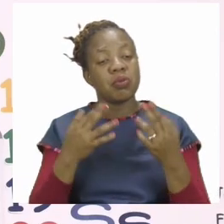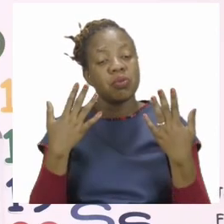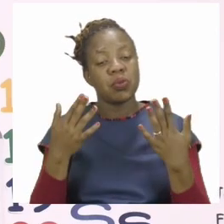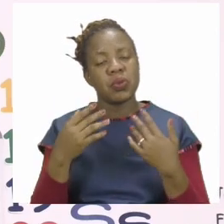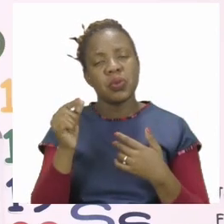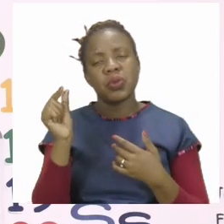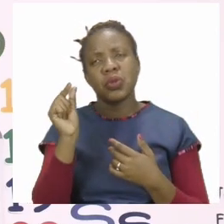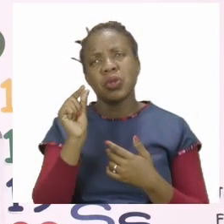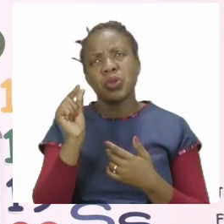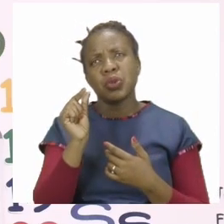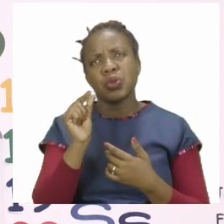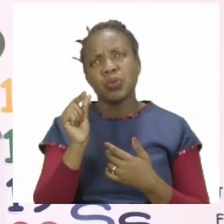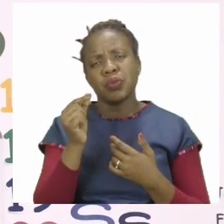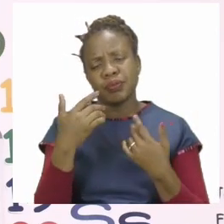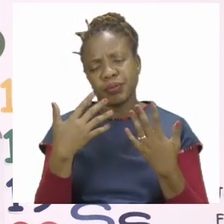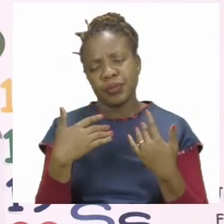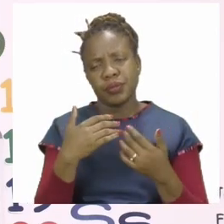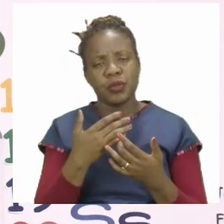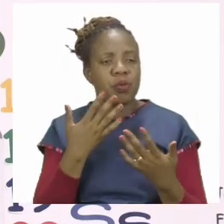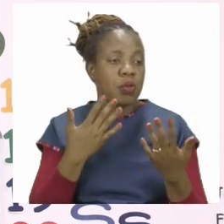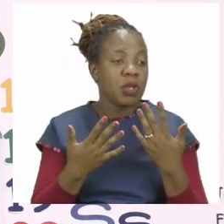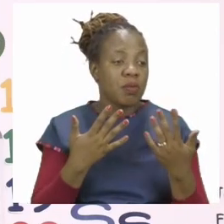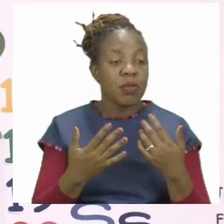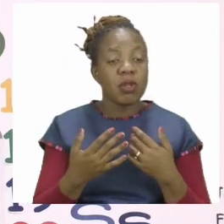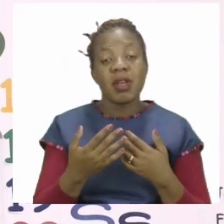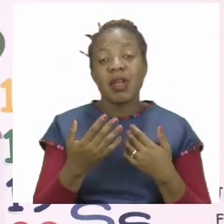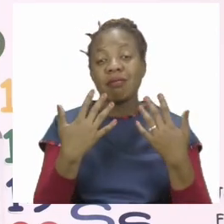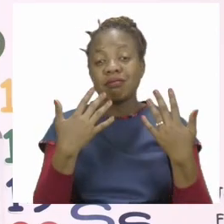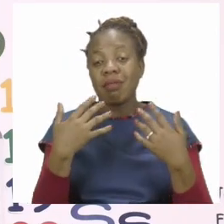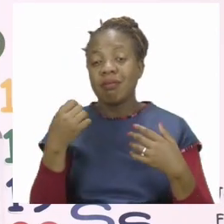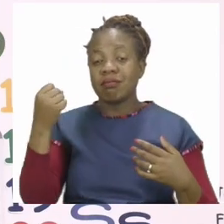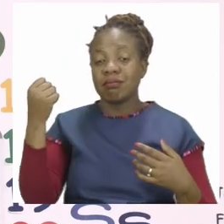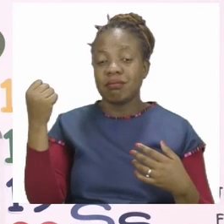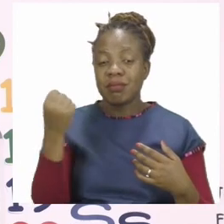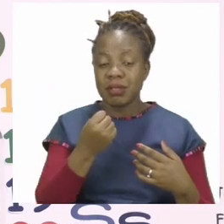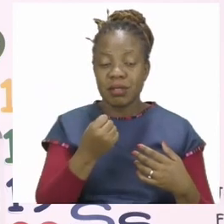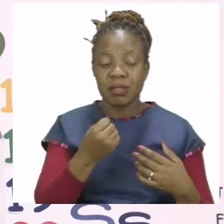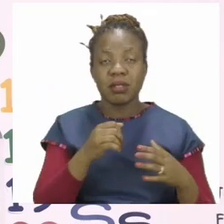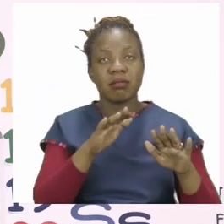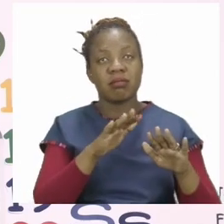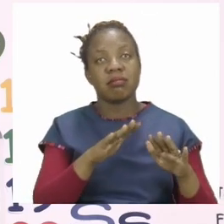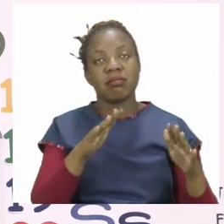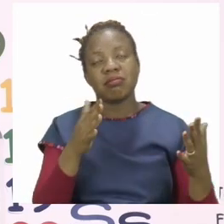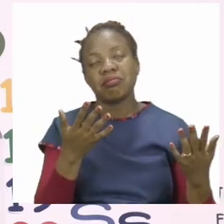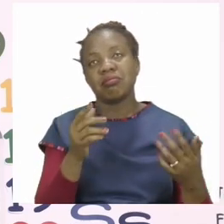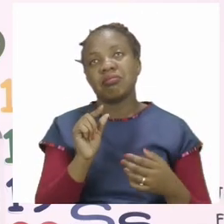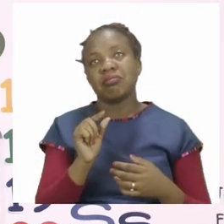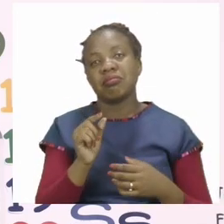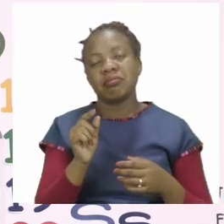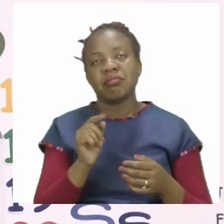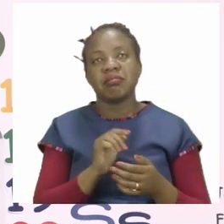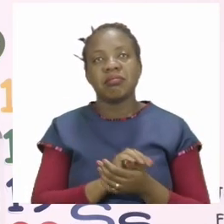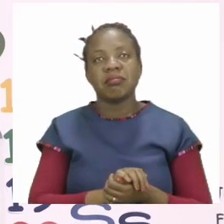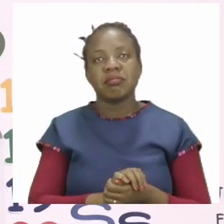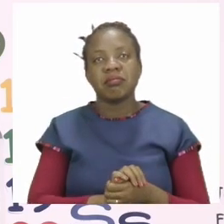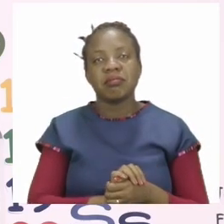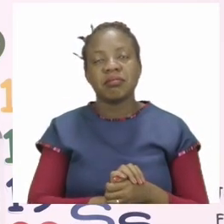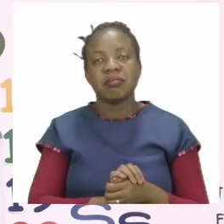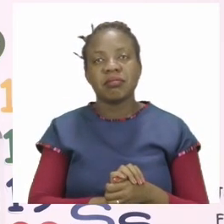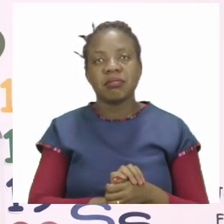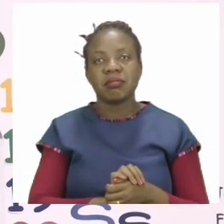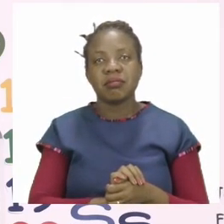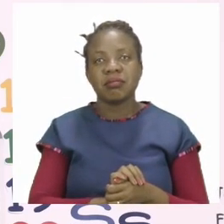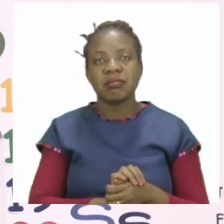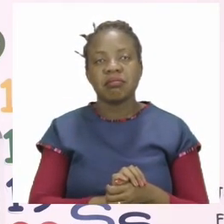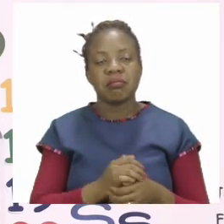hands to measure the table or less hands to measure the table. So let's quickly see. My table is